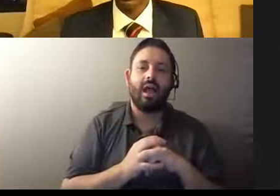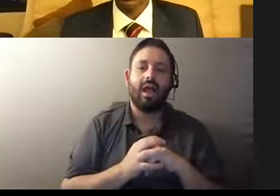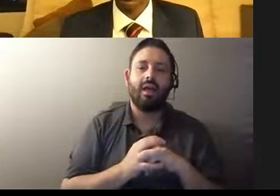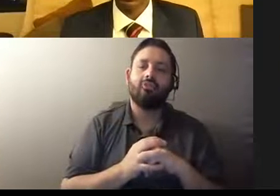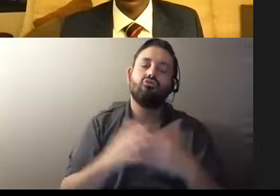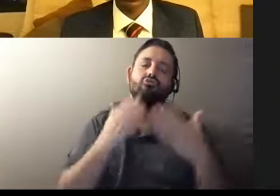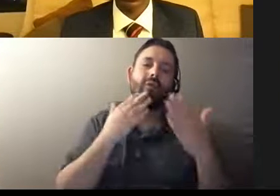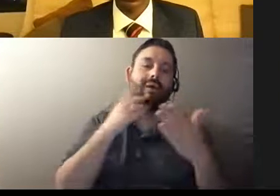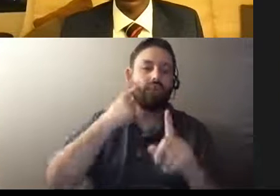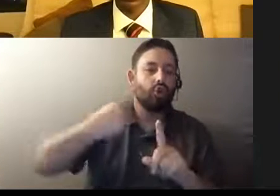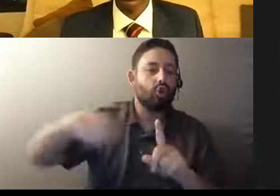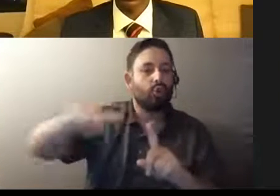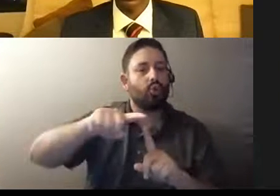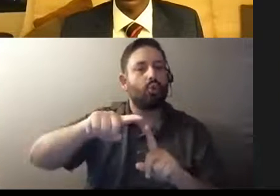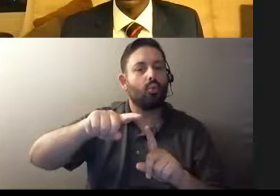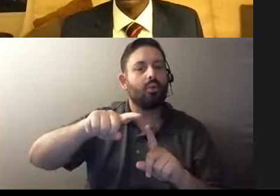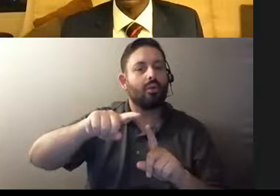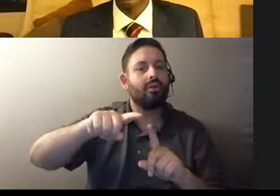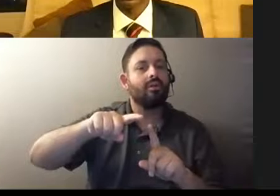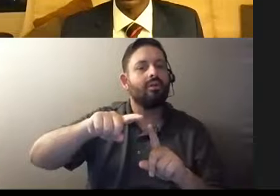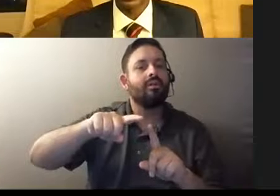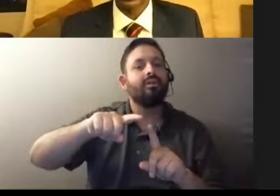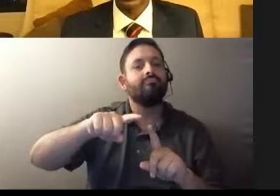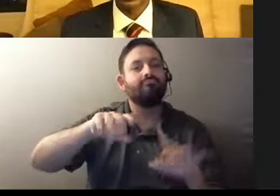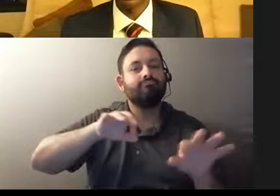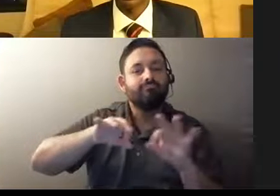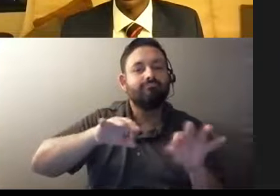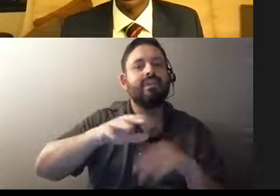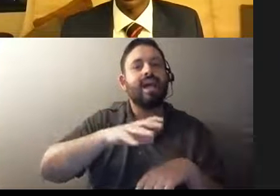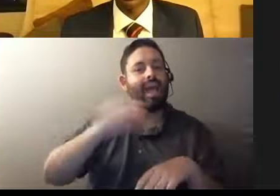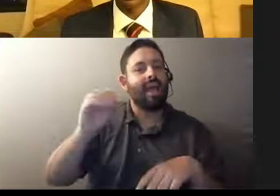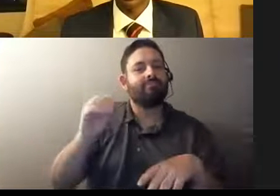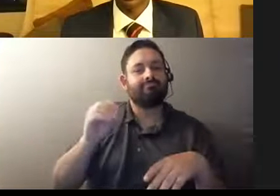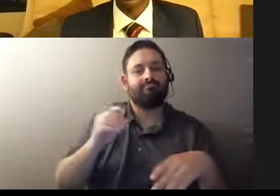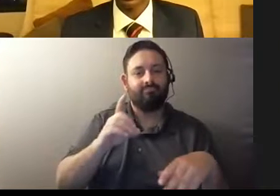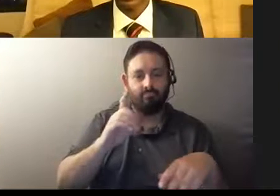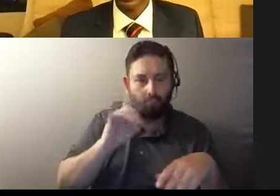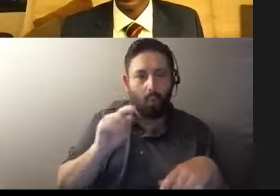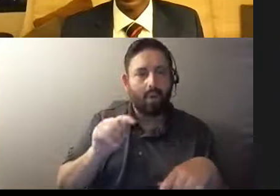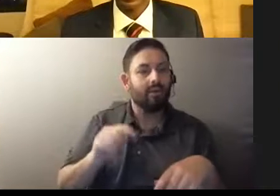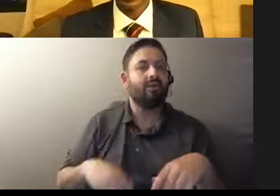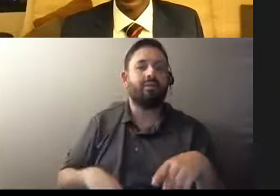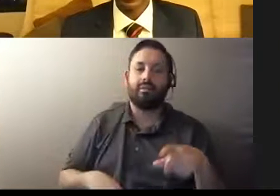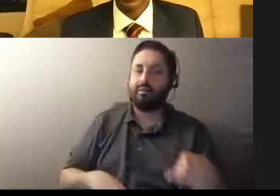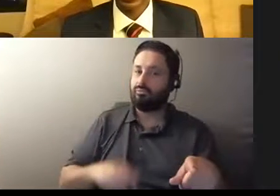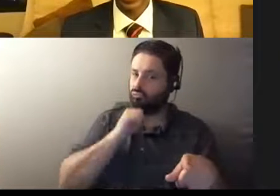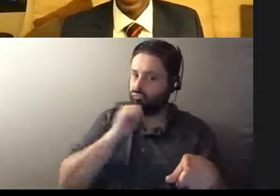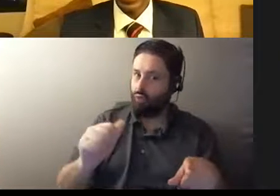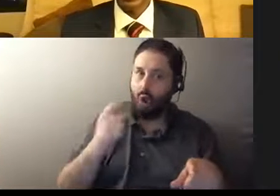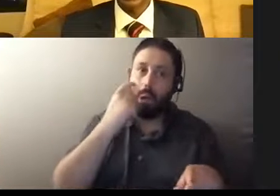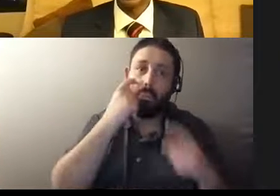grateful to you for distilling it and bringing it to the finish line. I was gonna say, now don't you go crying on us now,